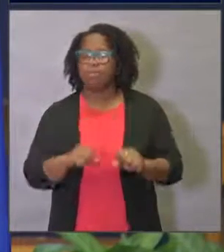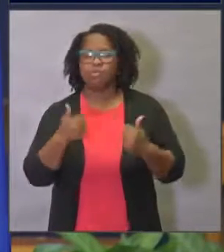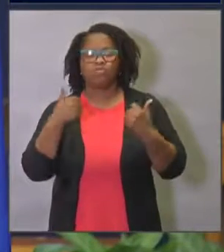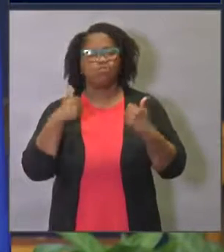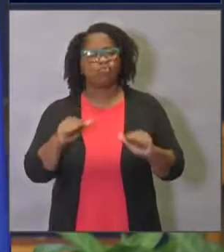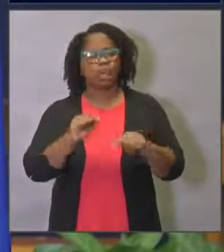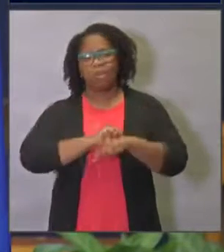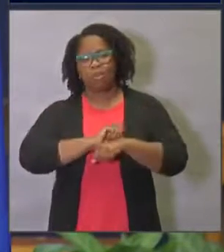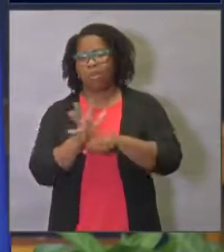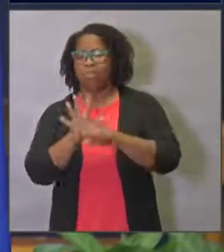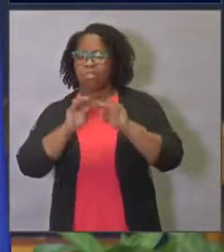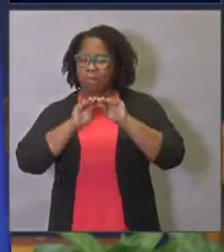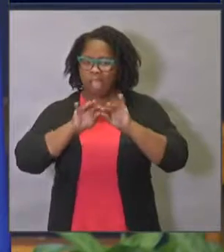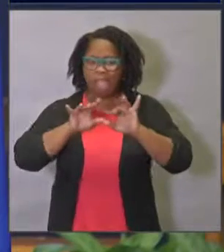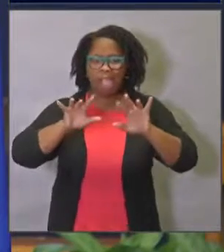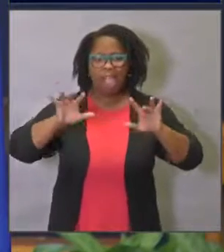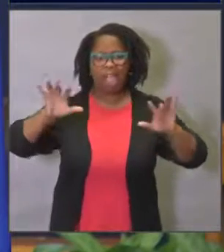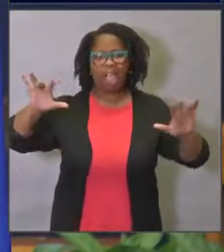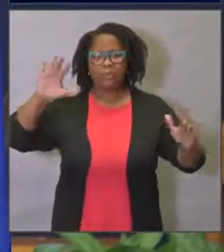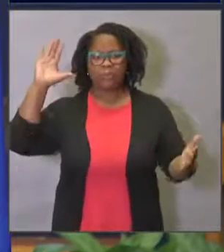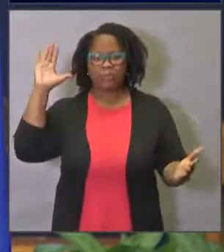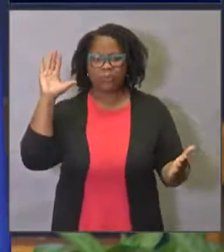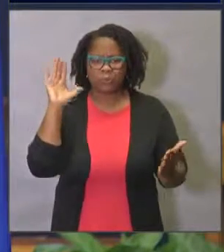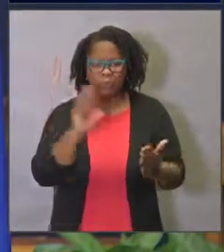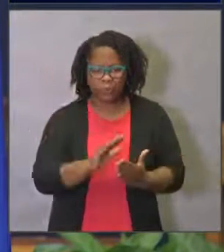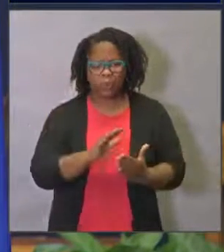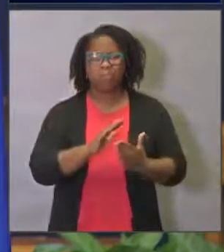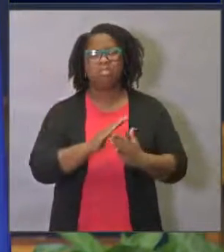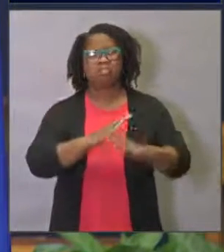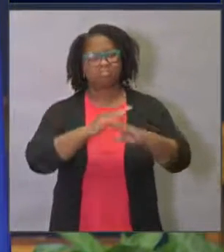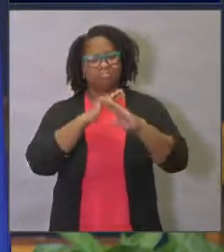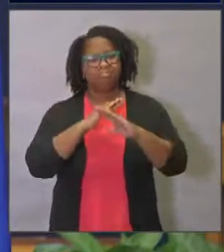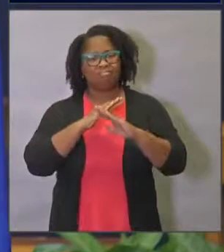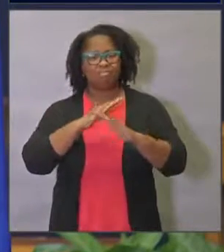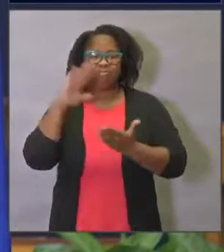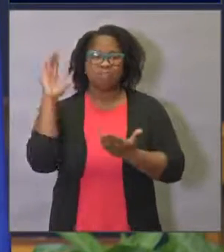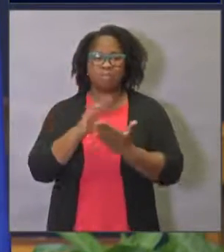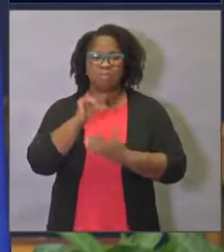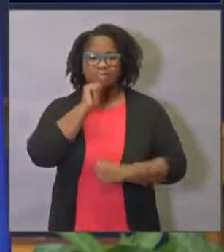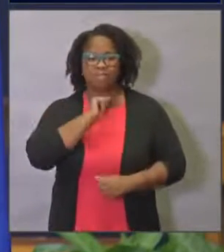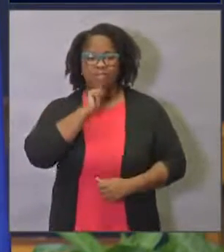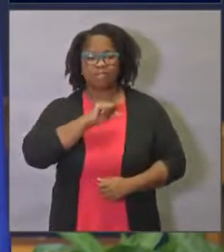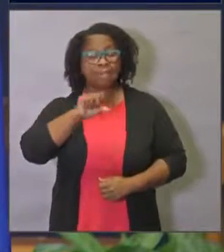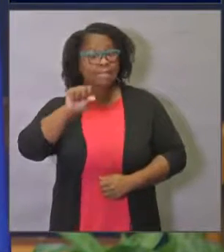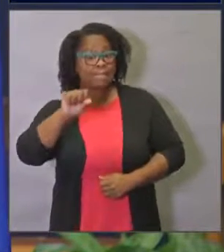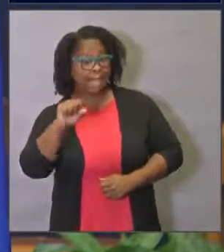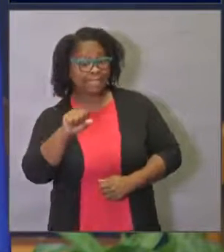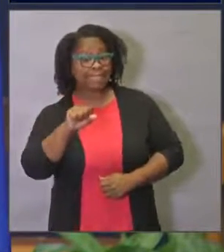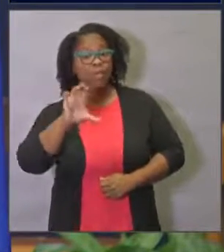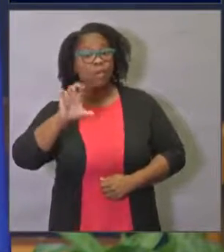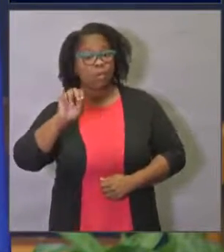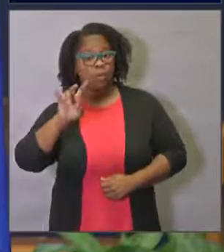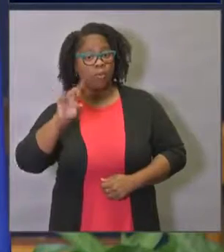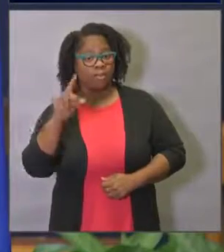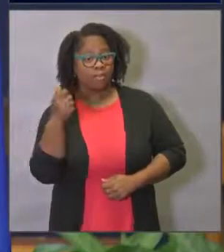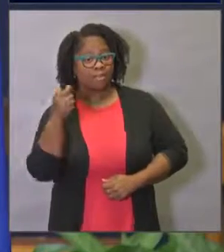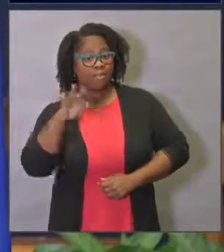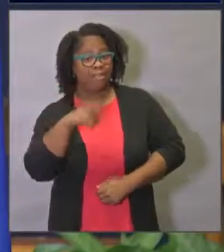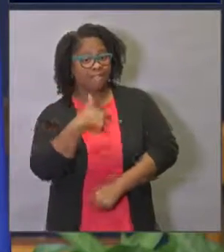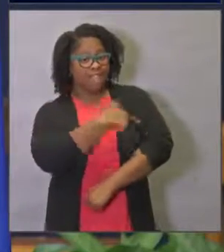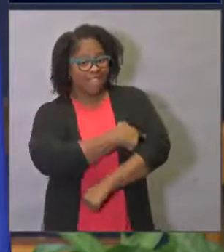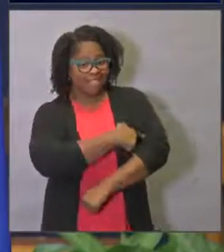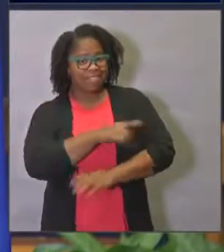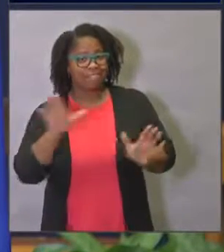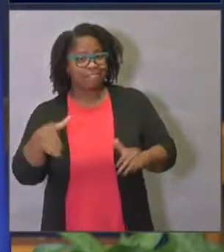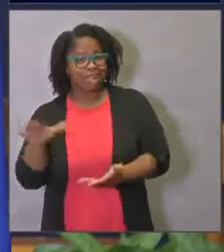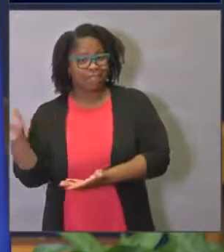and prevent additional suffering. Although the first shipment of COVID-19 vaccines has arrived, and we, like everyone